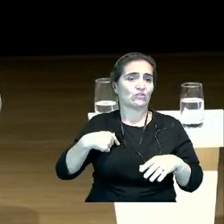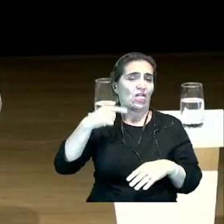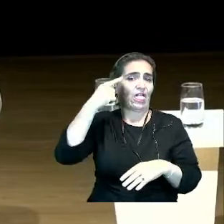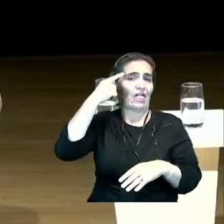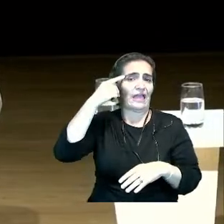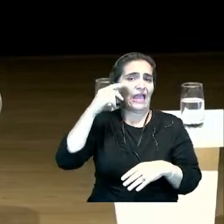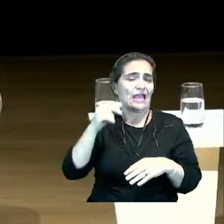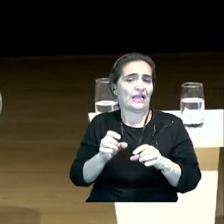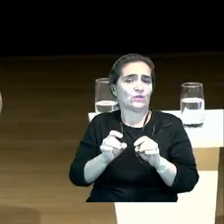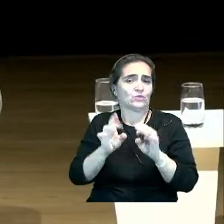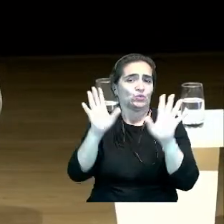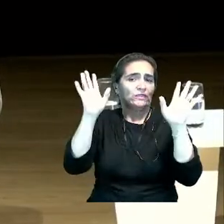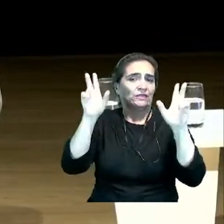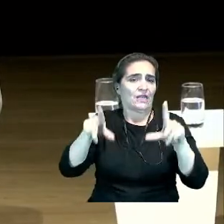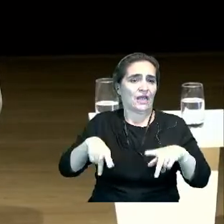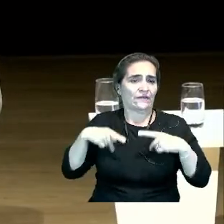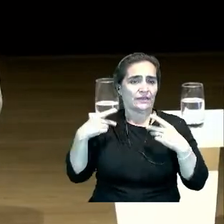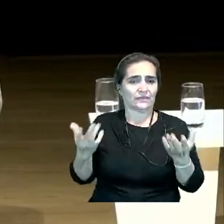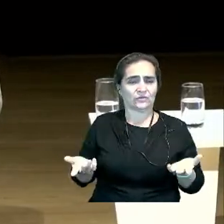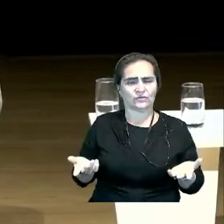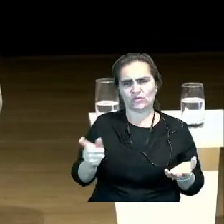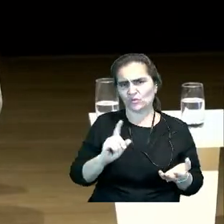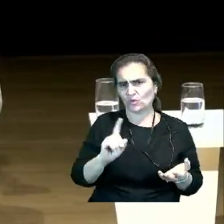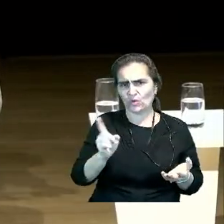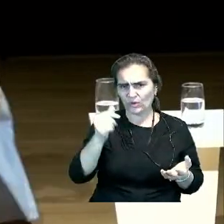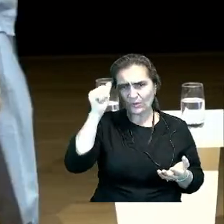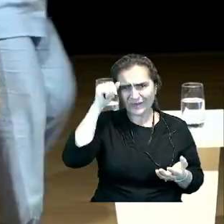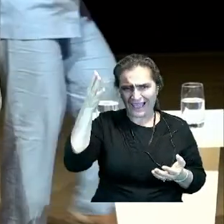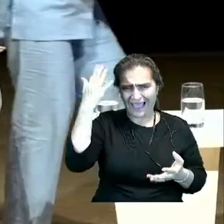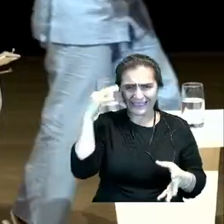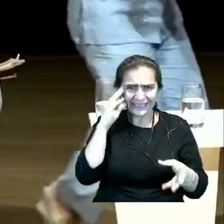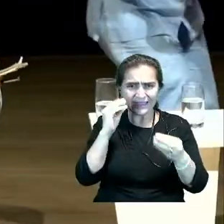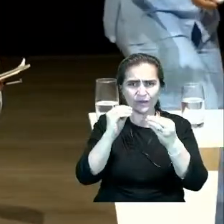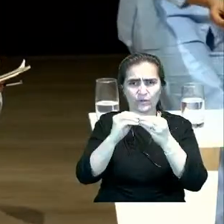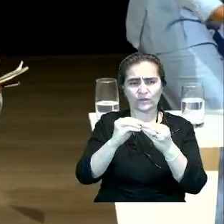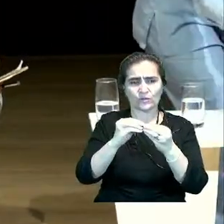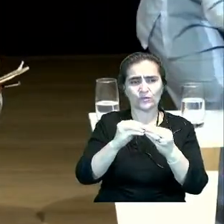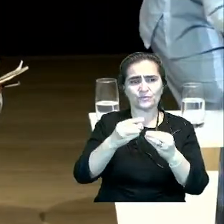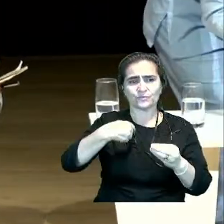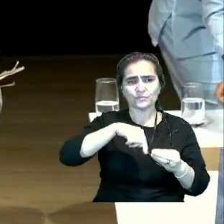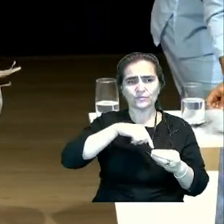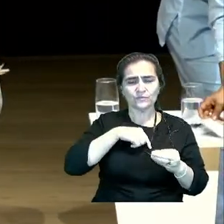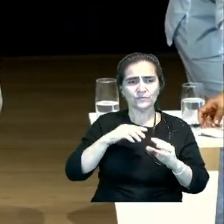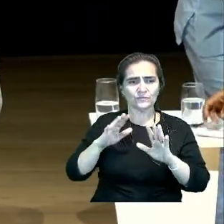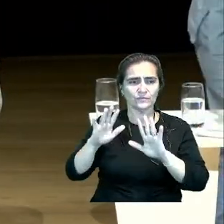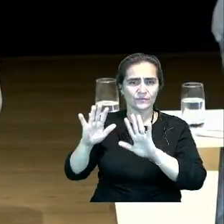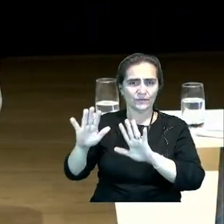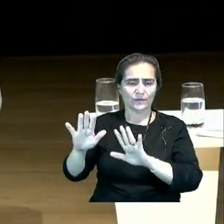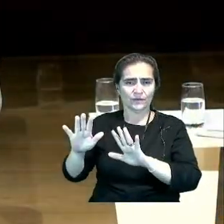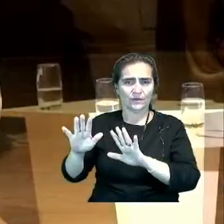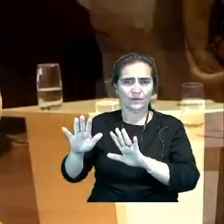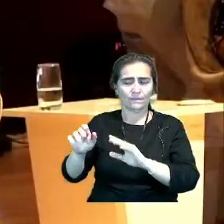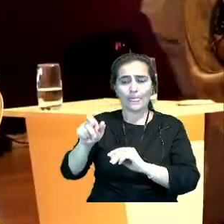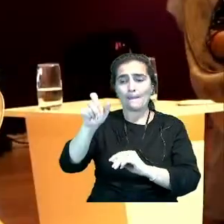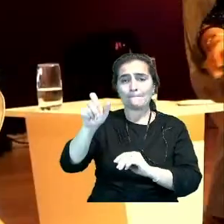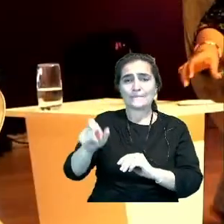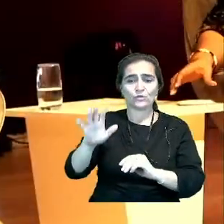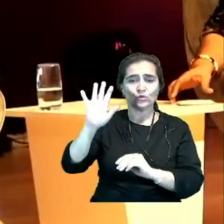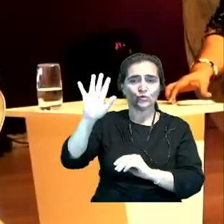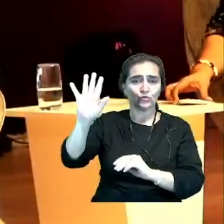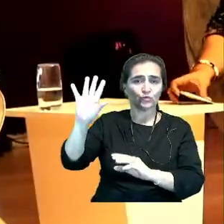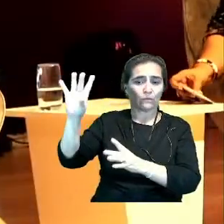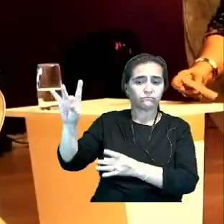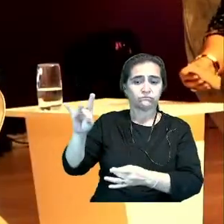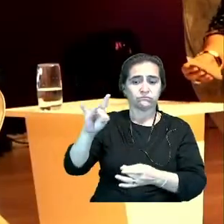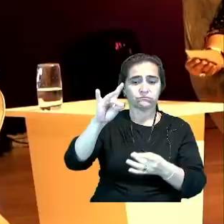Life uses us as a tool, and that is the agreement that we made when we came into the world, and our spirit decides